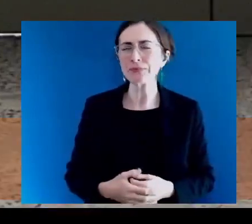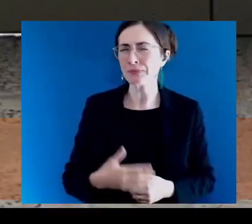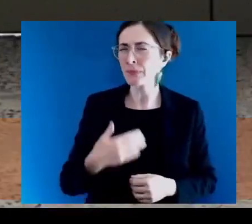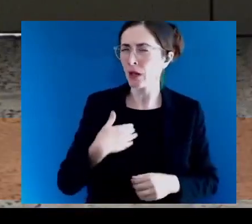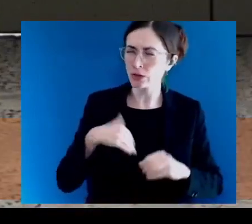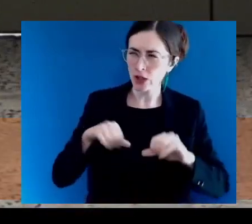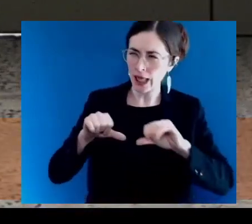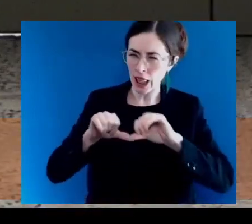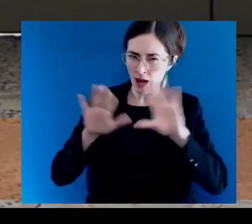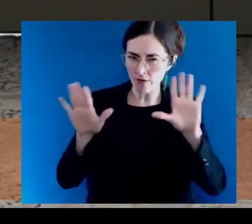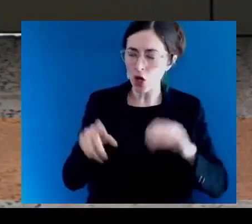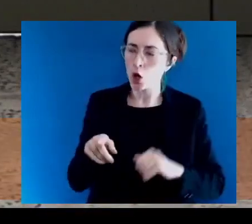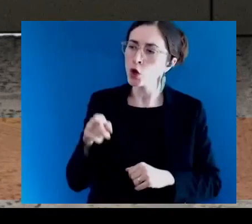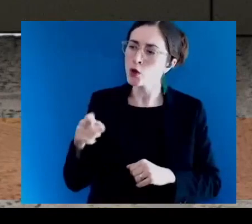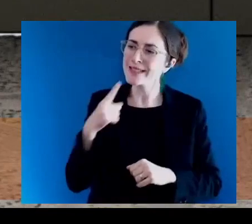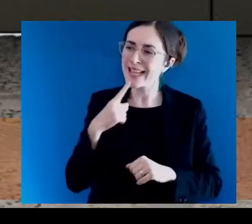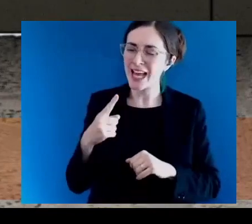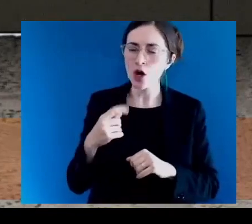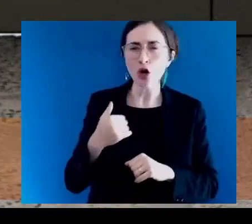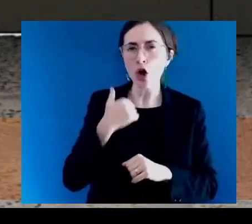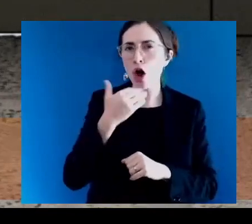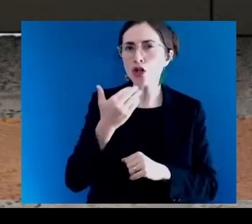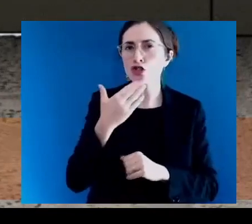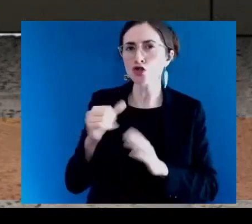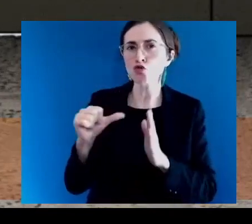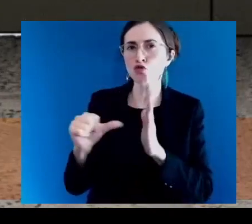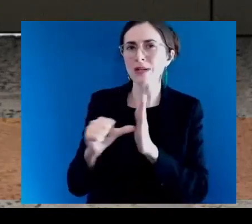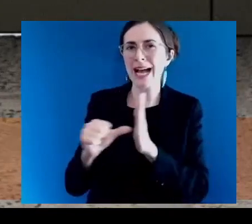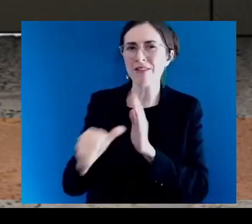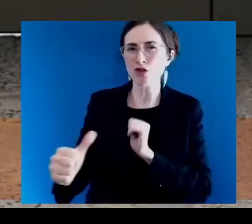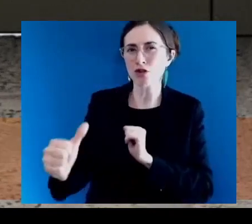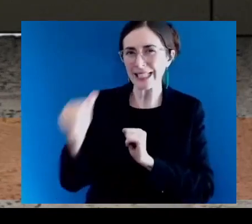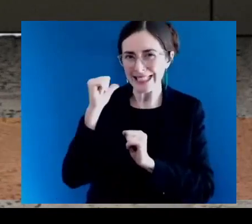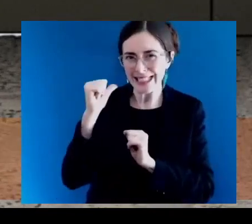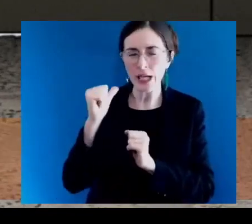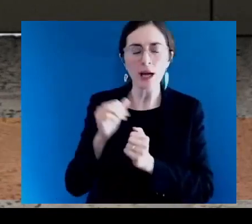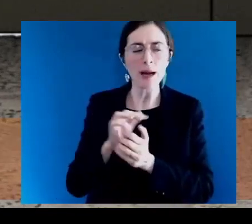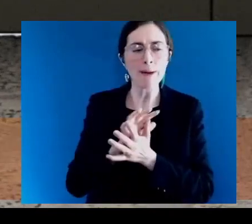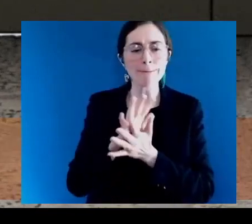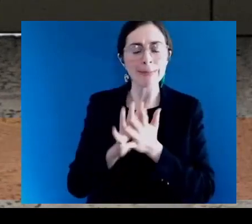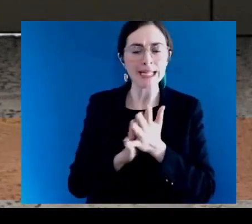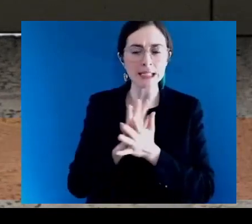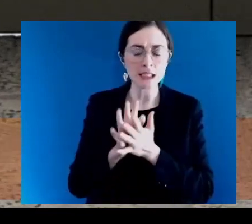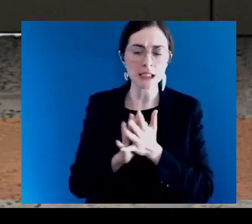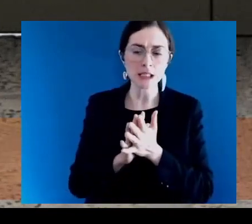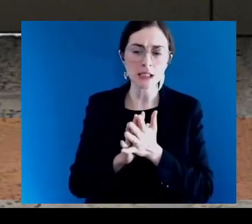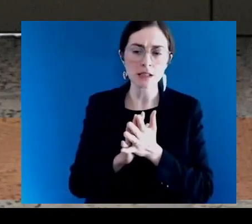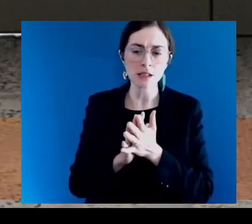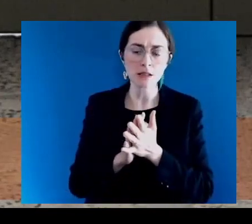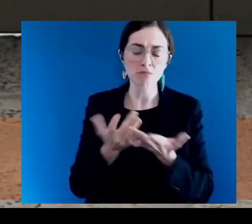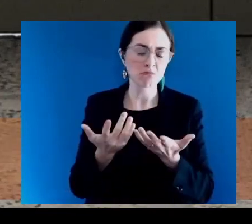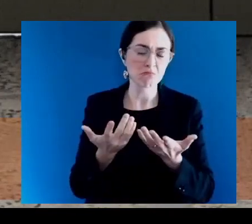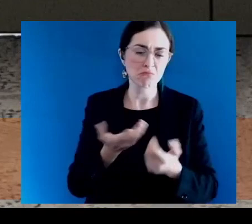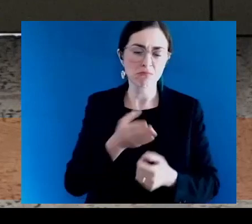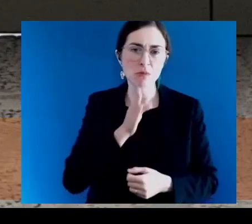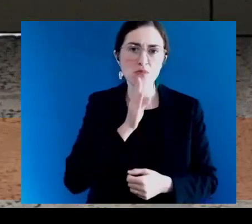when you say it's a cost recovery basis, does that mean the people, the person or body with the